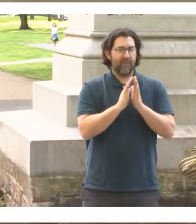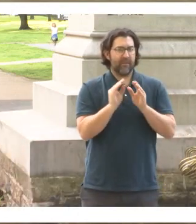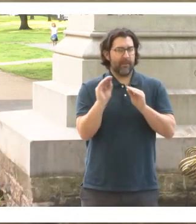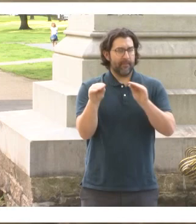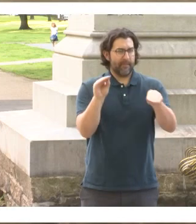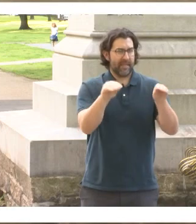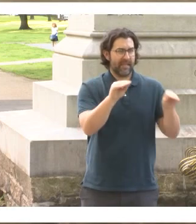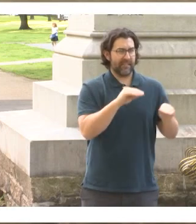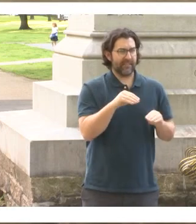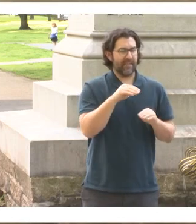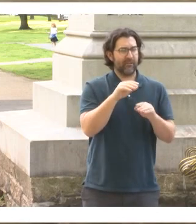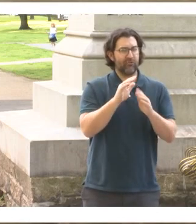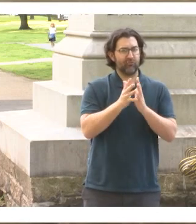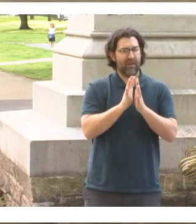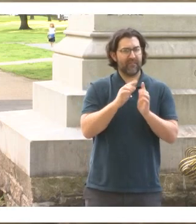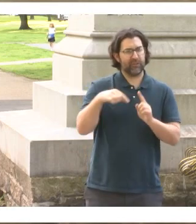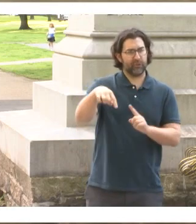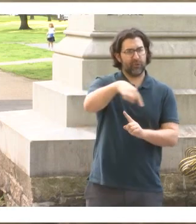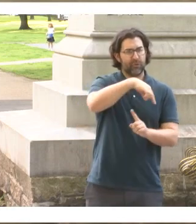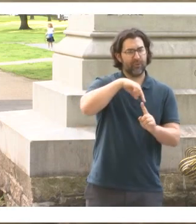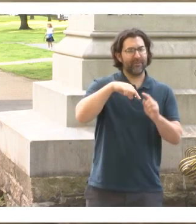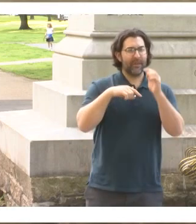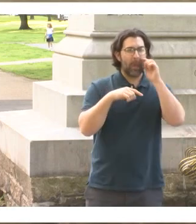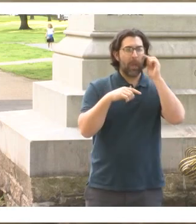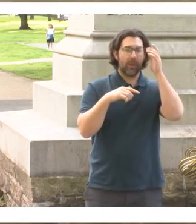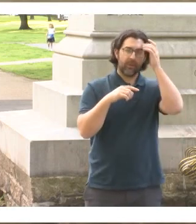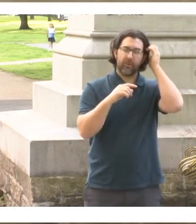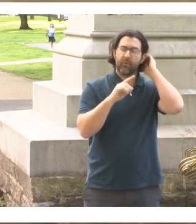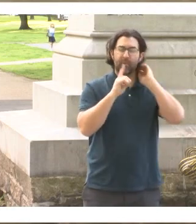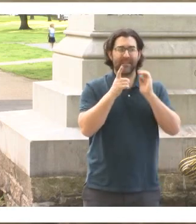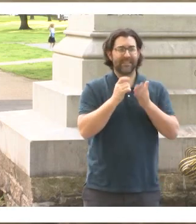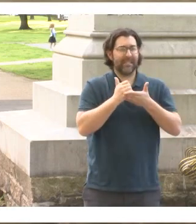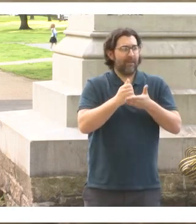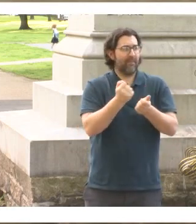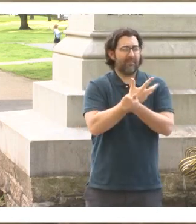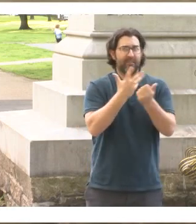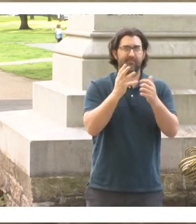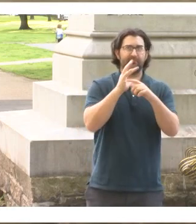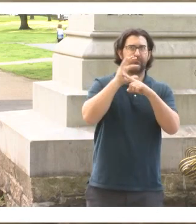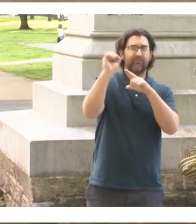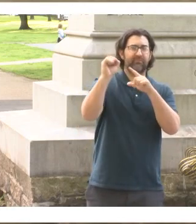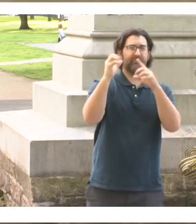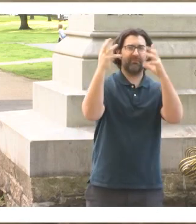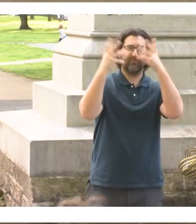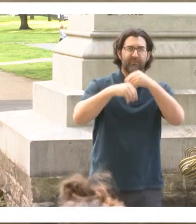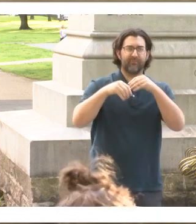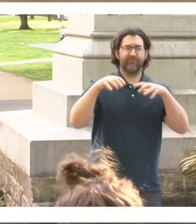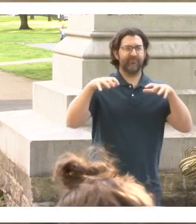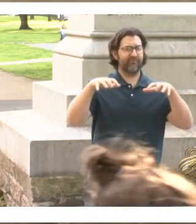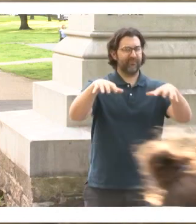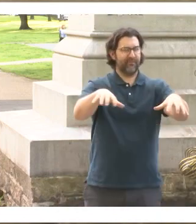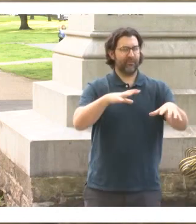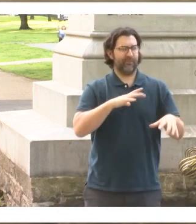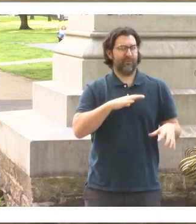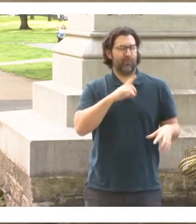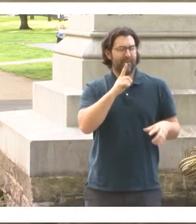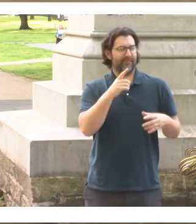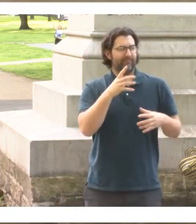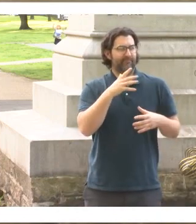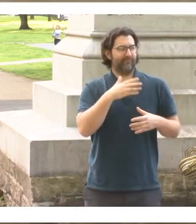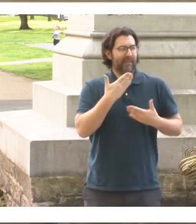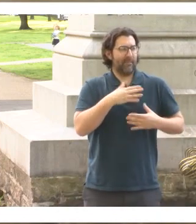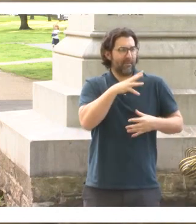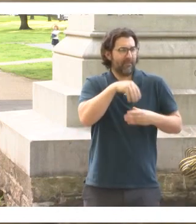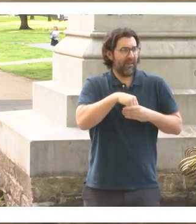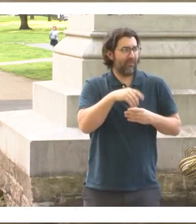plantings around the traffic circle and all those sort of things. So really to make this come alive and be vibrant for the community. So we're really happy to be a part of this. We've given